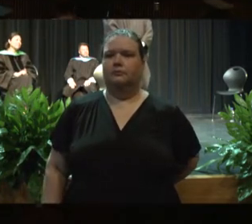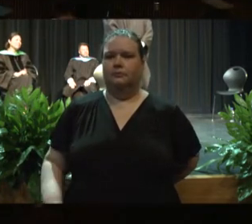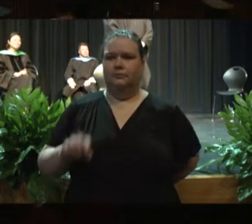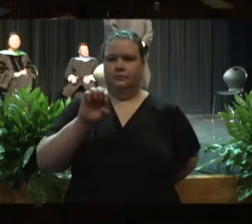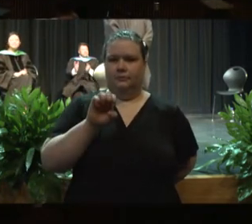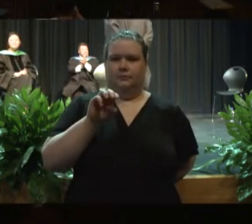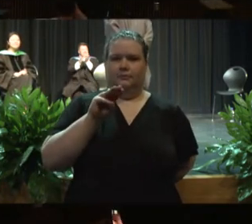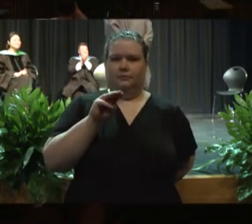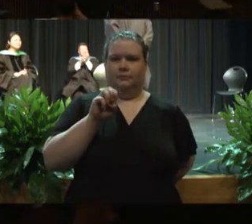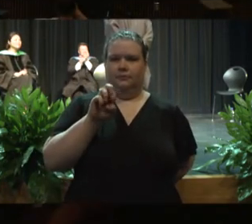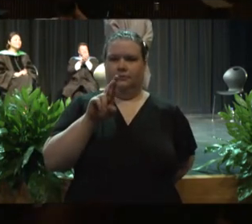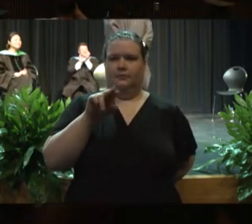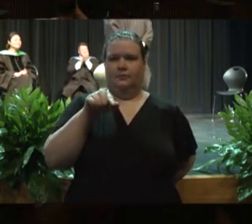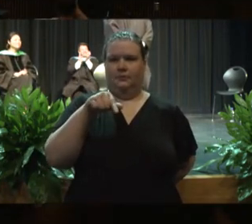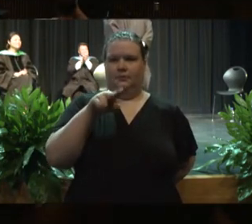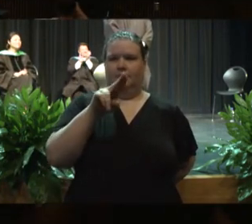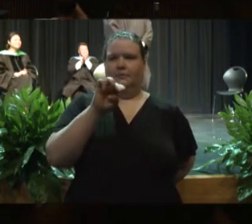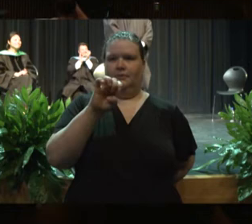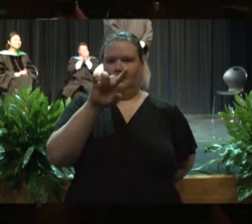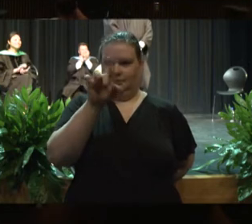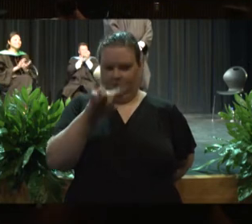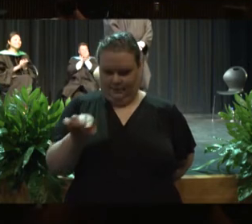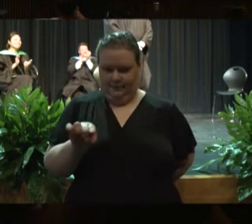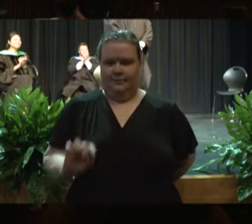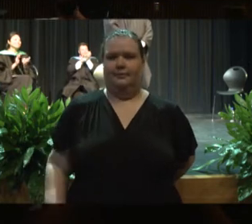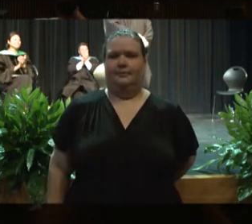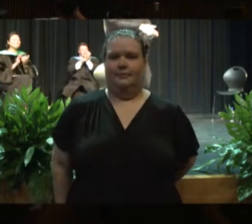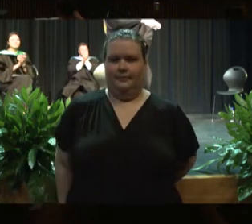Jonathan Thomas Enriquez.